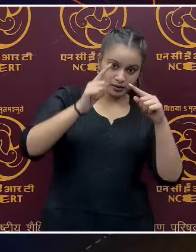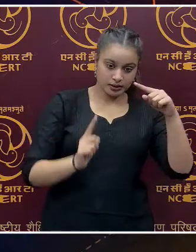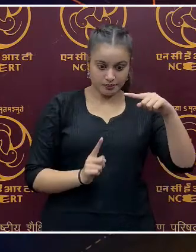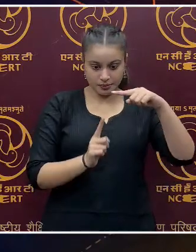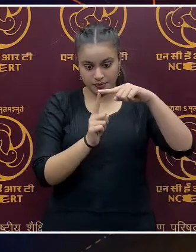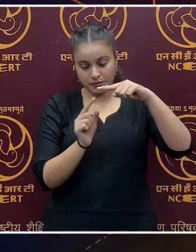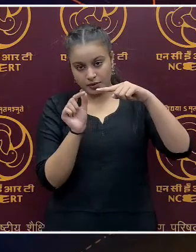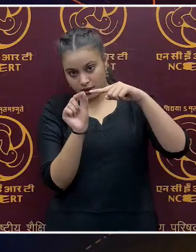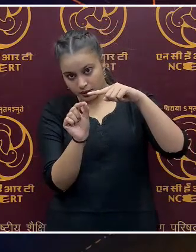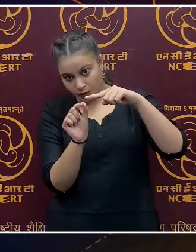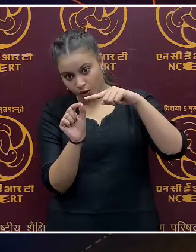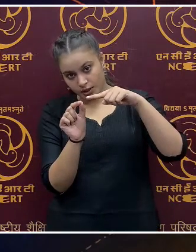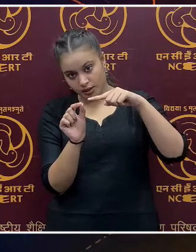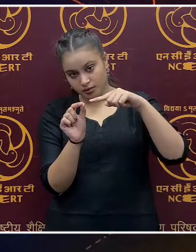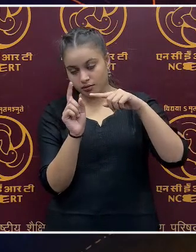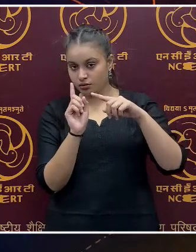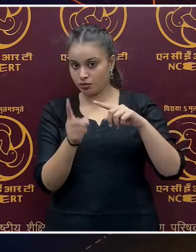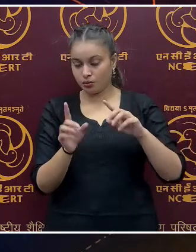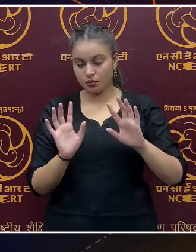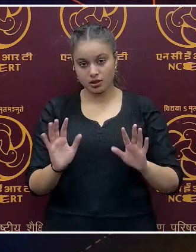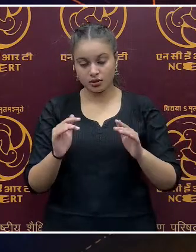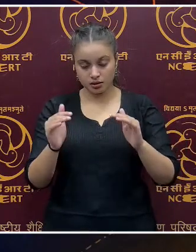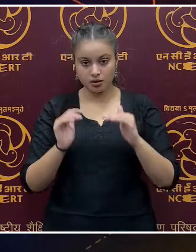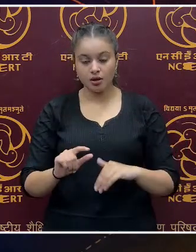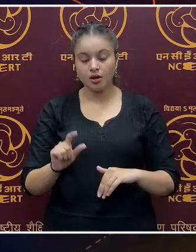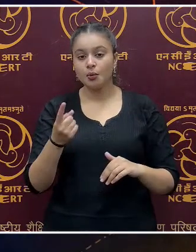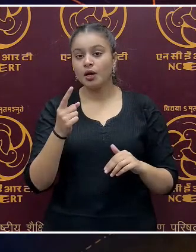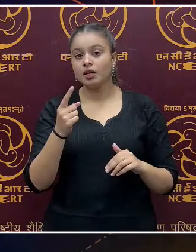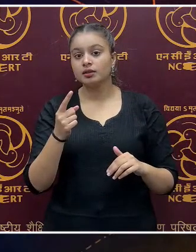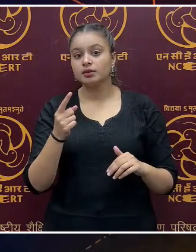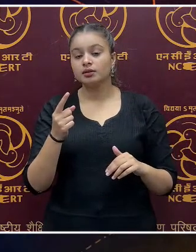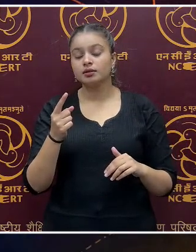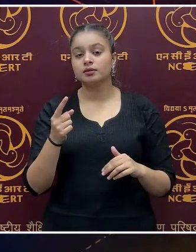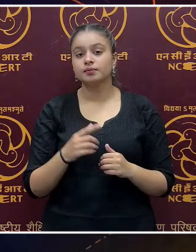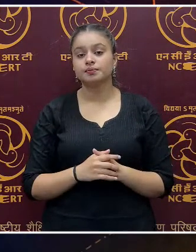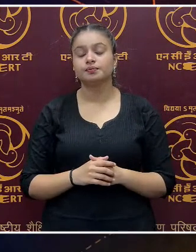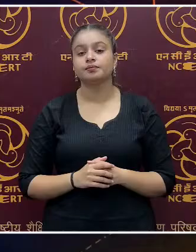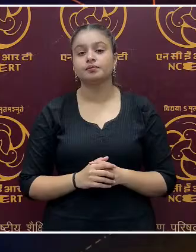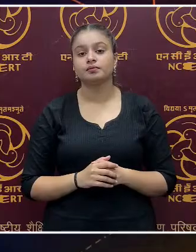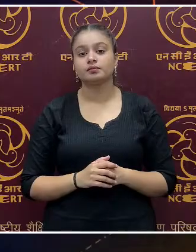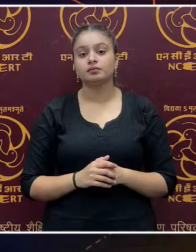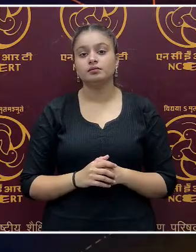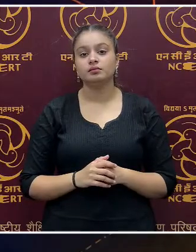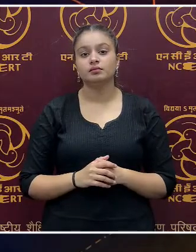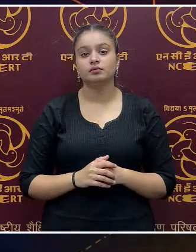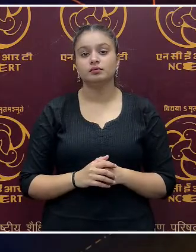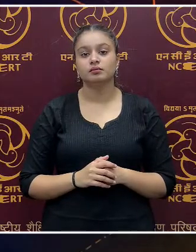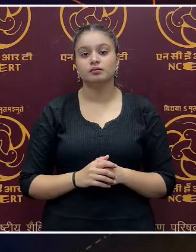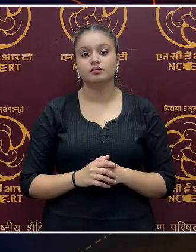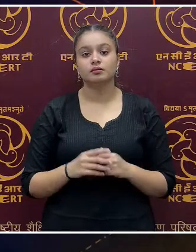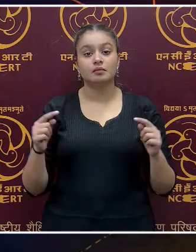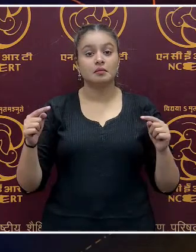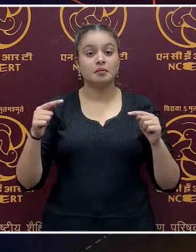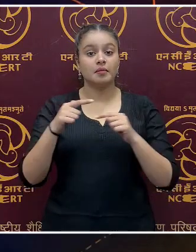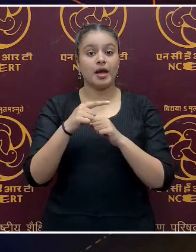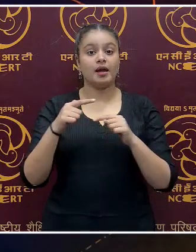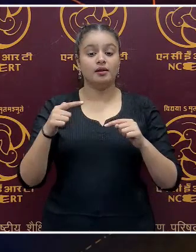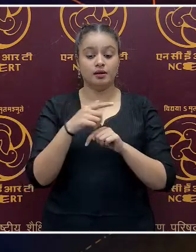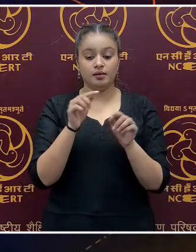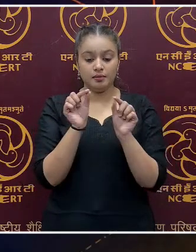and also we have to ensure the one of the arm should be quite parallel to the